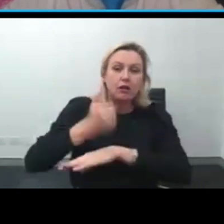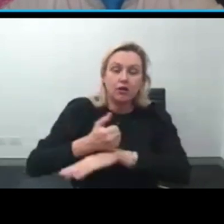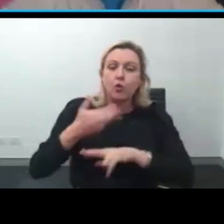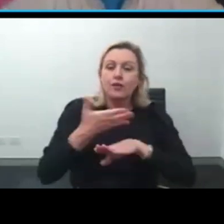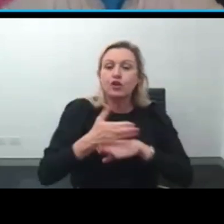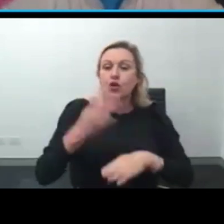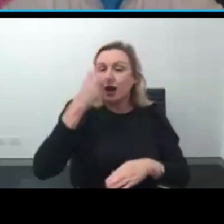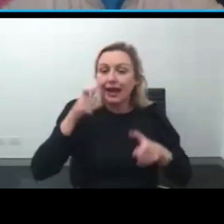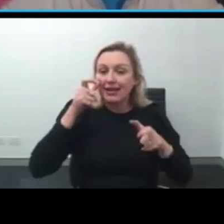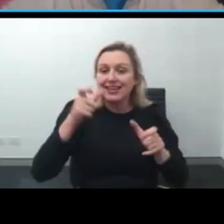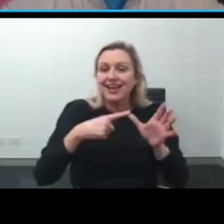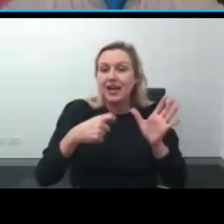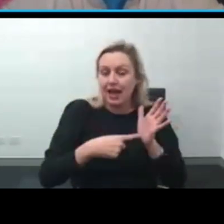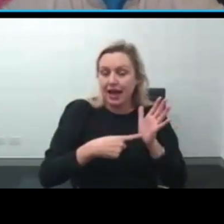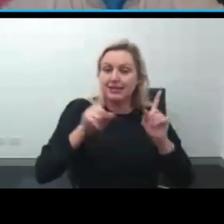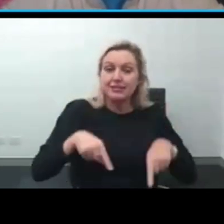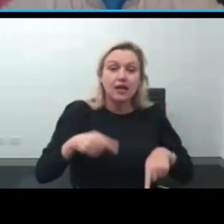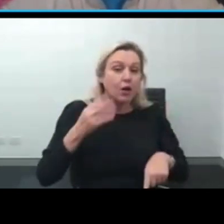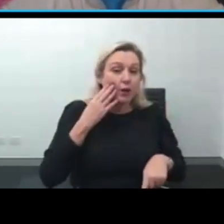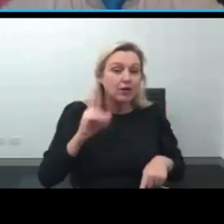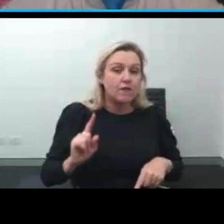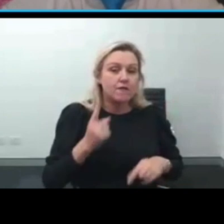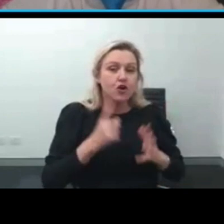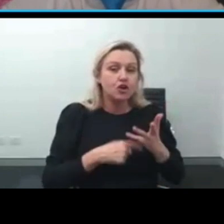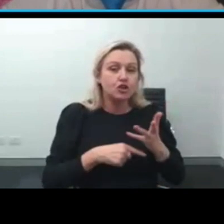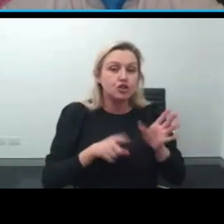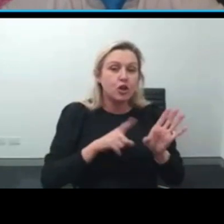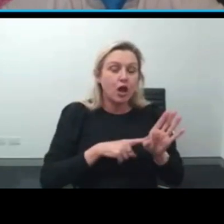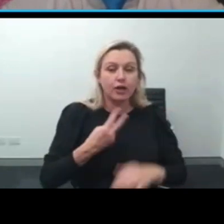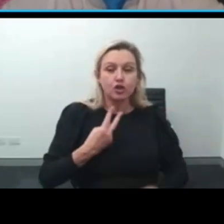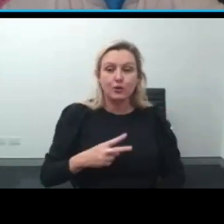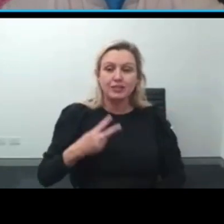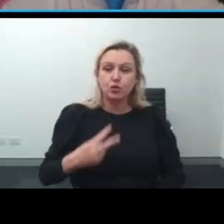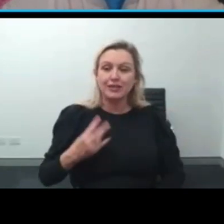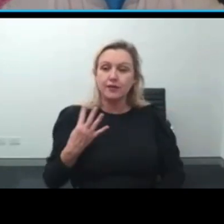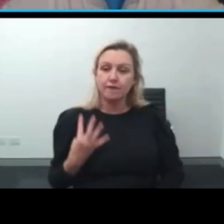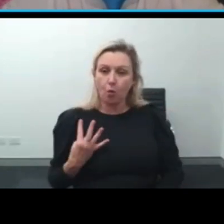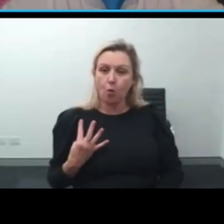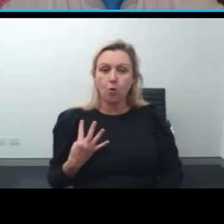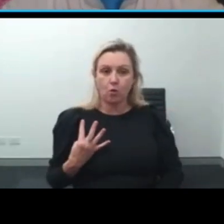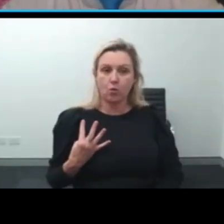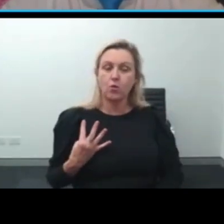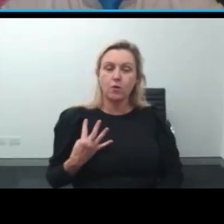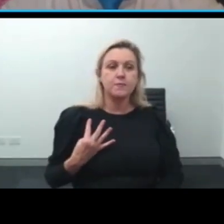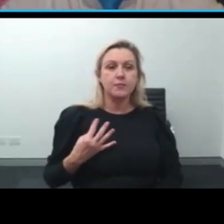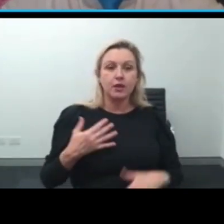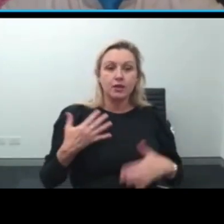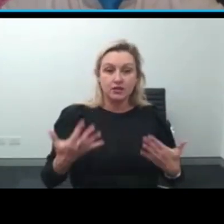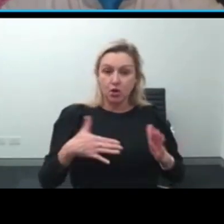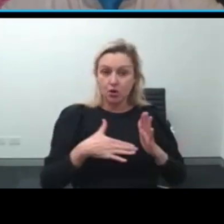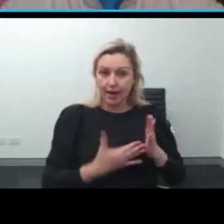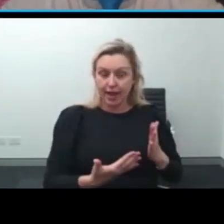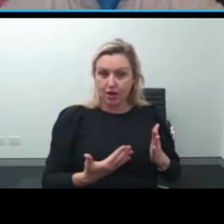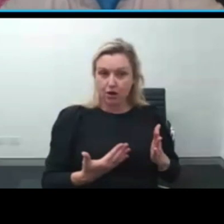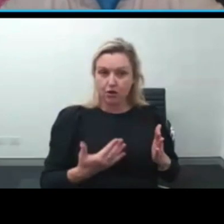Act, which will be from 1 July 2024. So with that, I think it's time to start